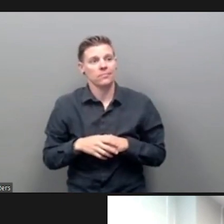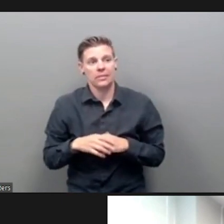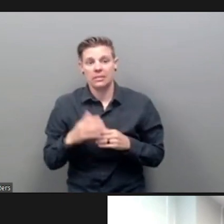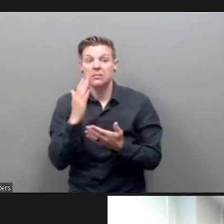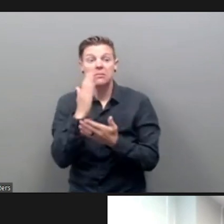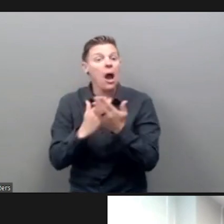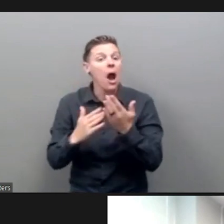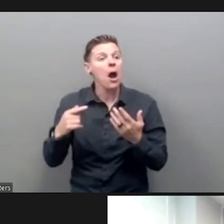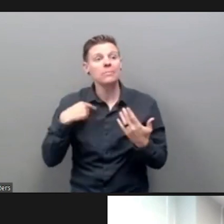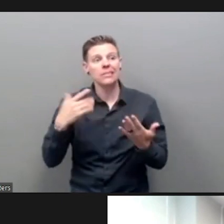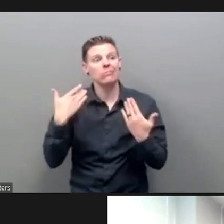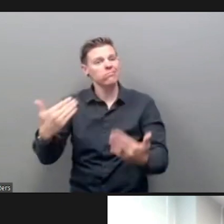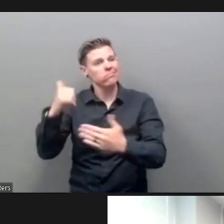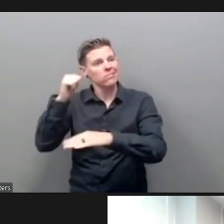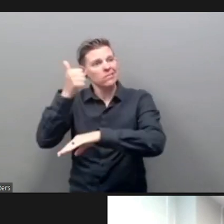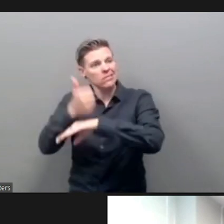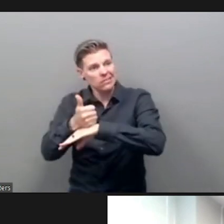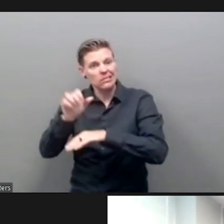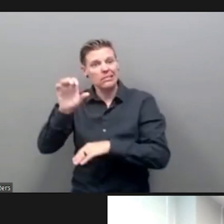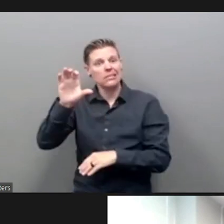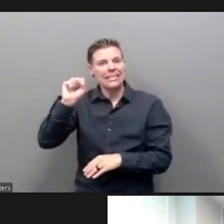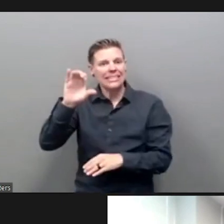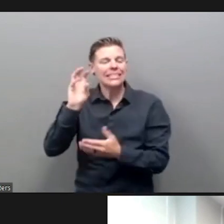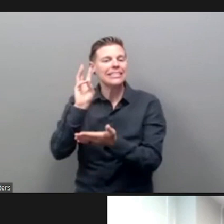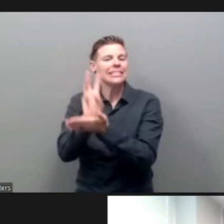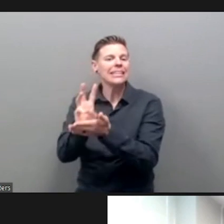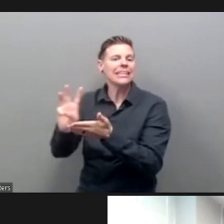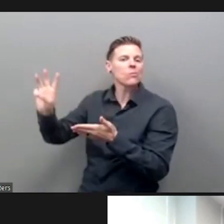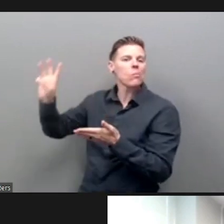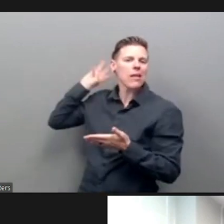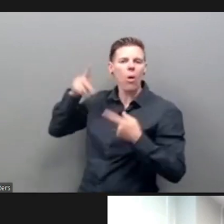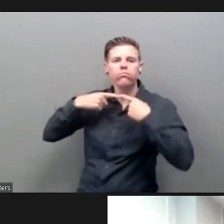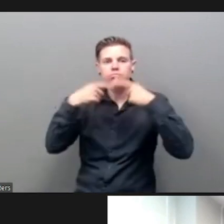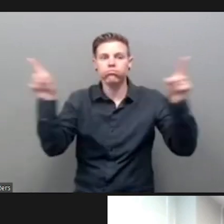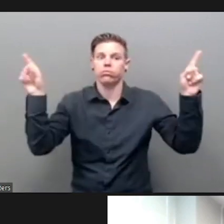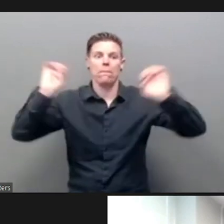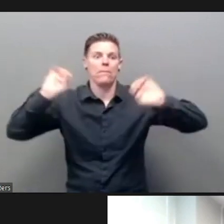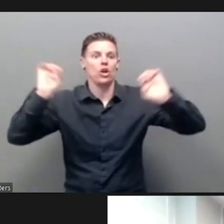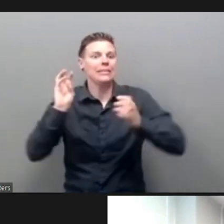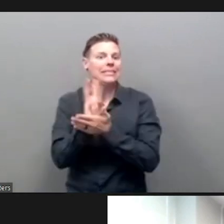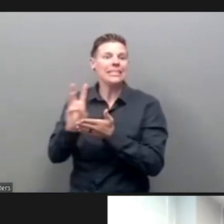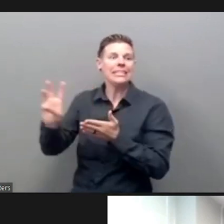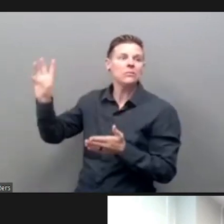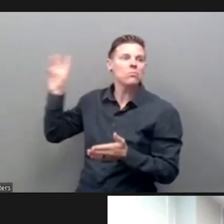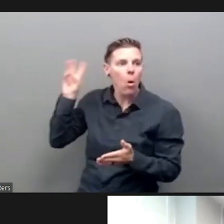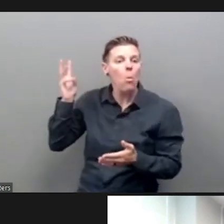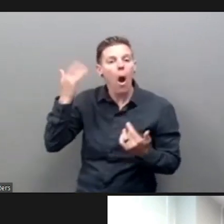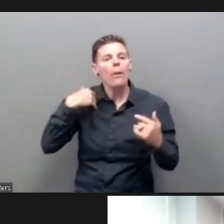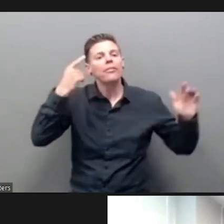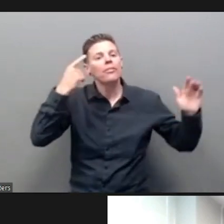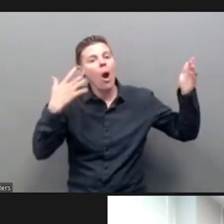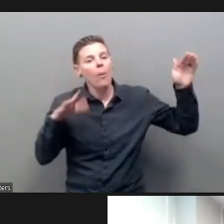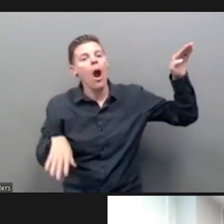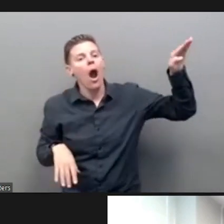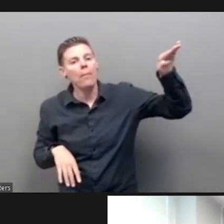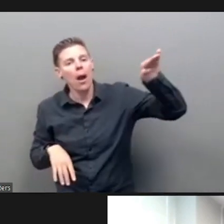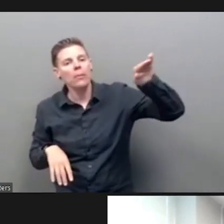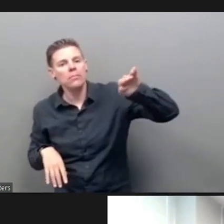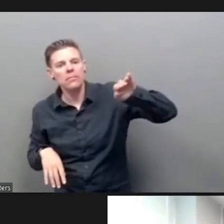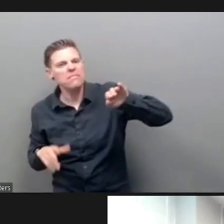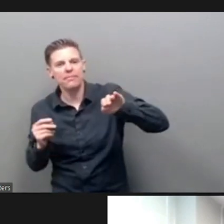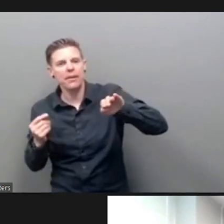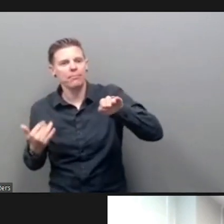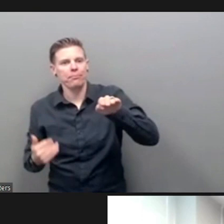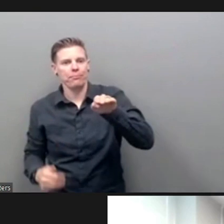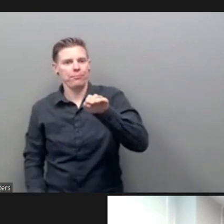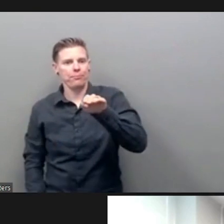and it did, but it has just stayed steady. And with the burden